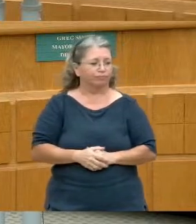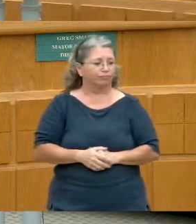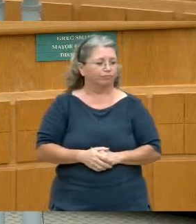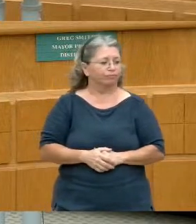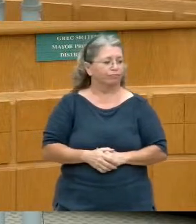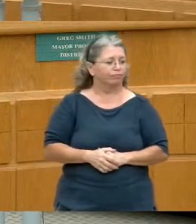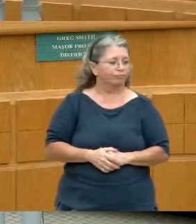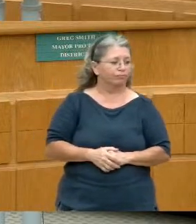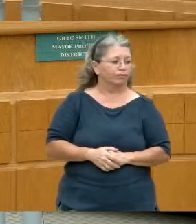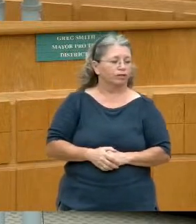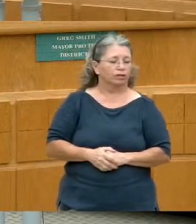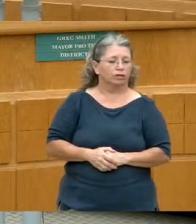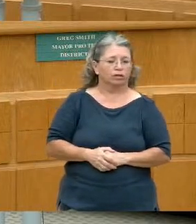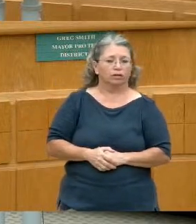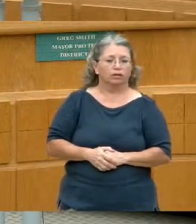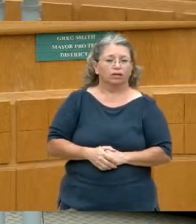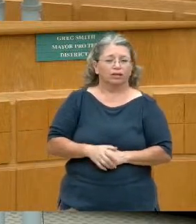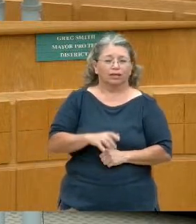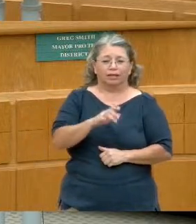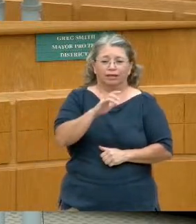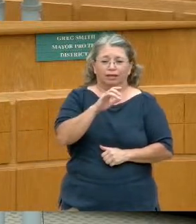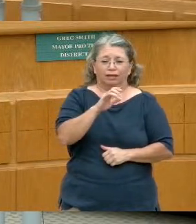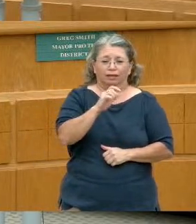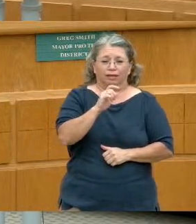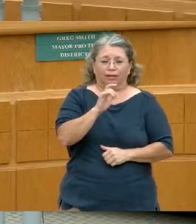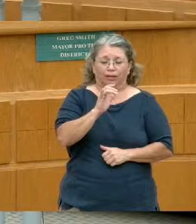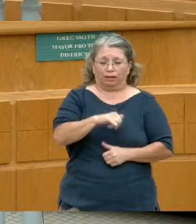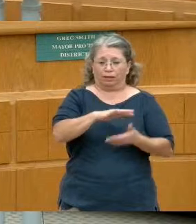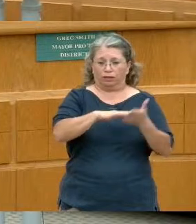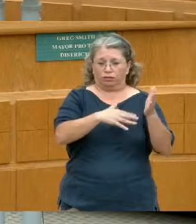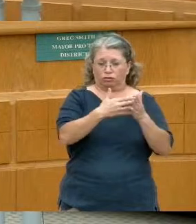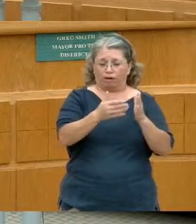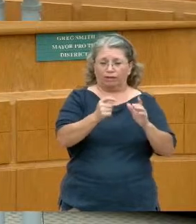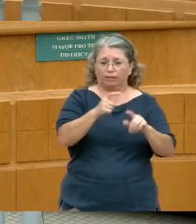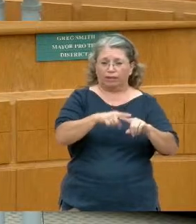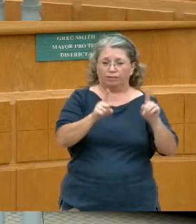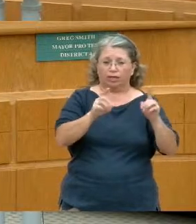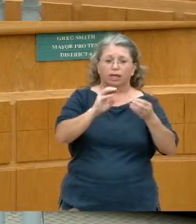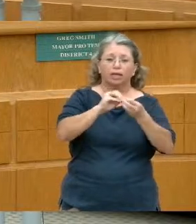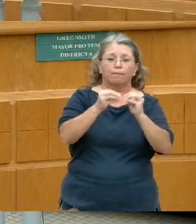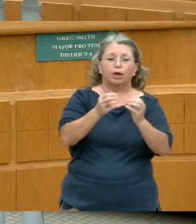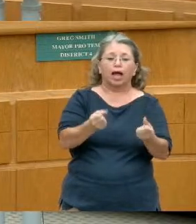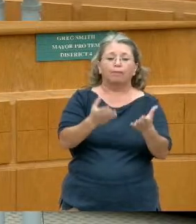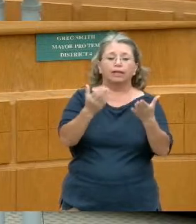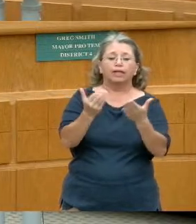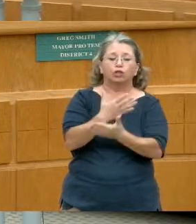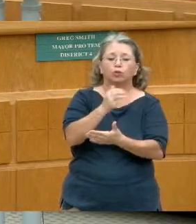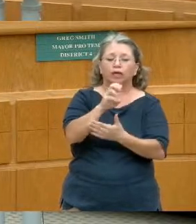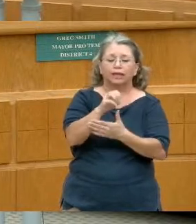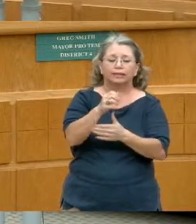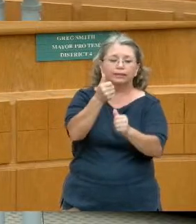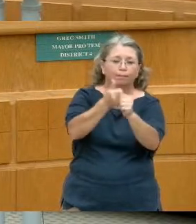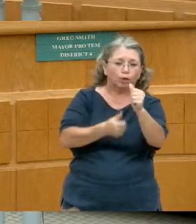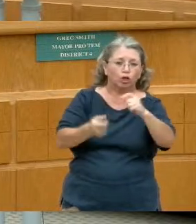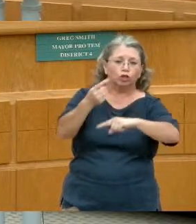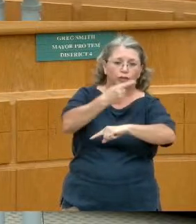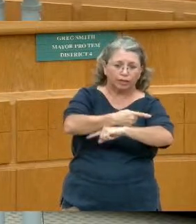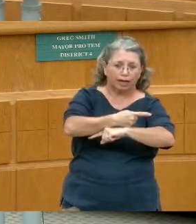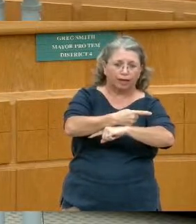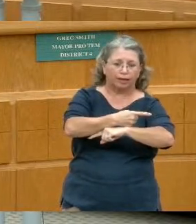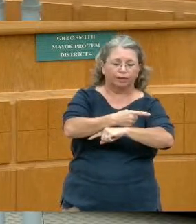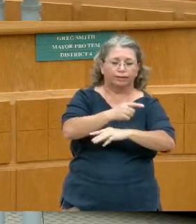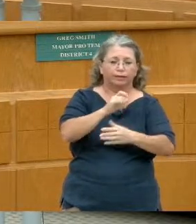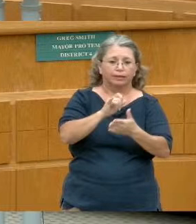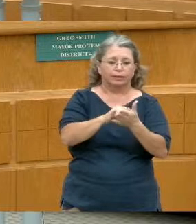Okay, in this graph, it's a little bit different. This is the number of new cases per day. Each point on this graph represents the actual number of reported